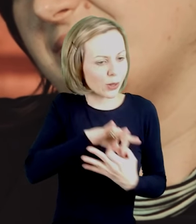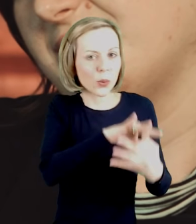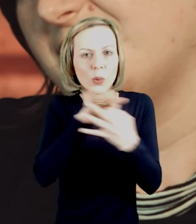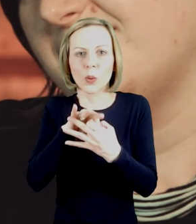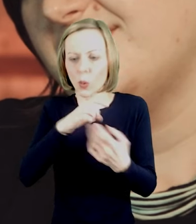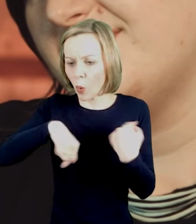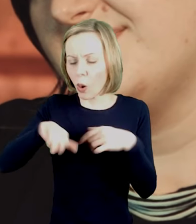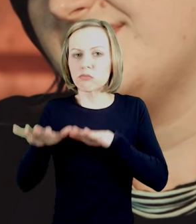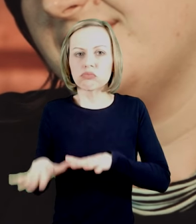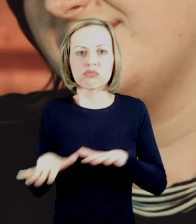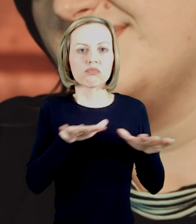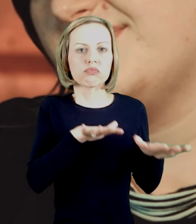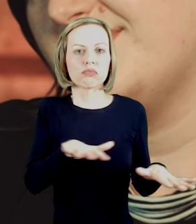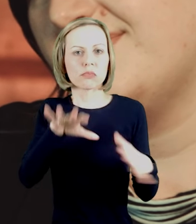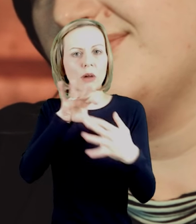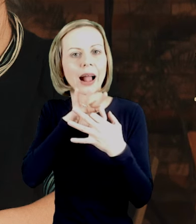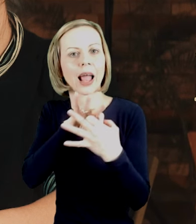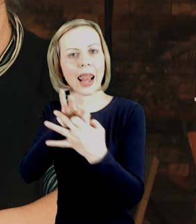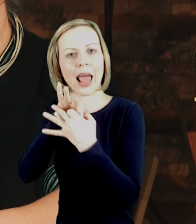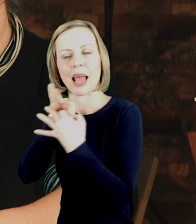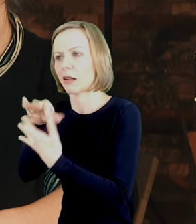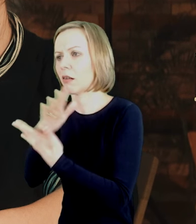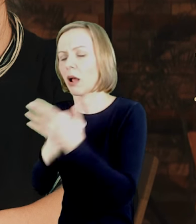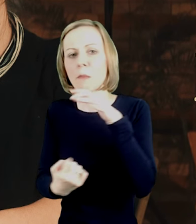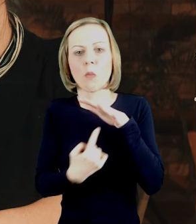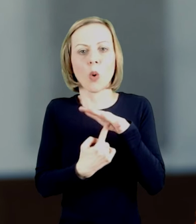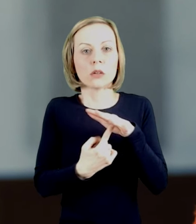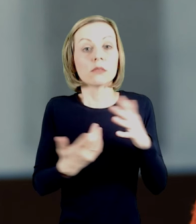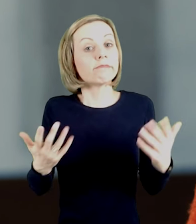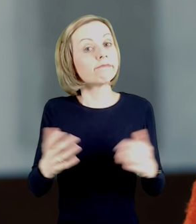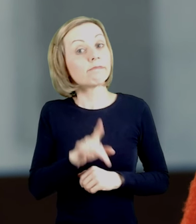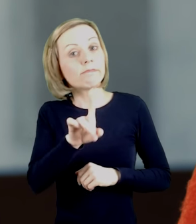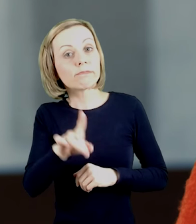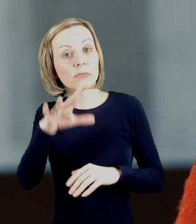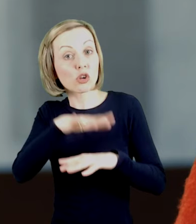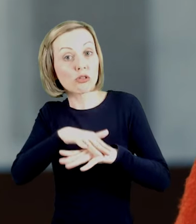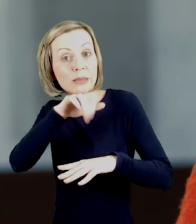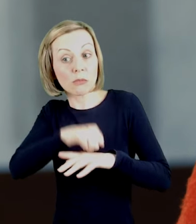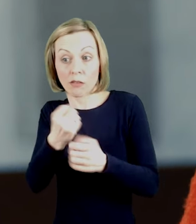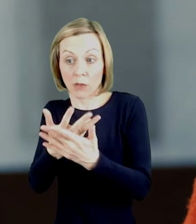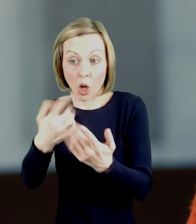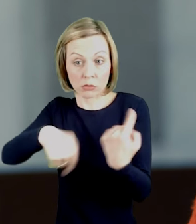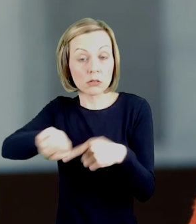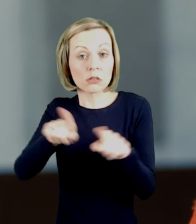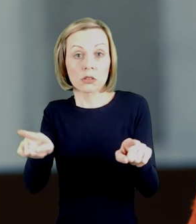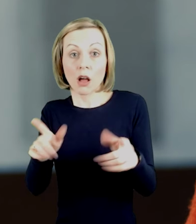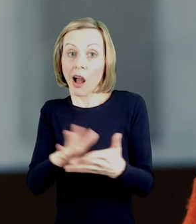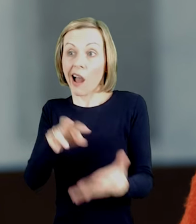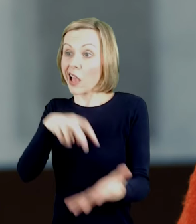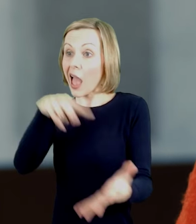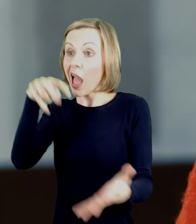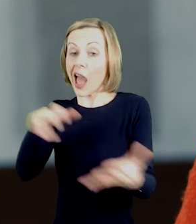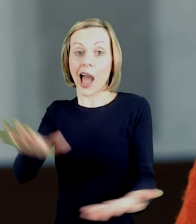slows down and actually connects with what's really important. Christmas for so many people is not always